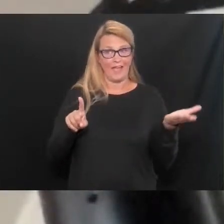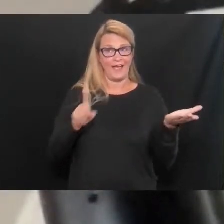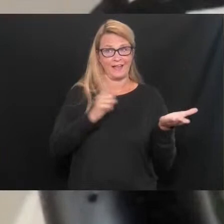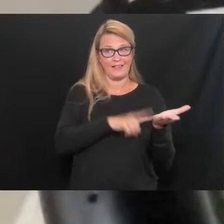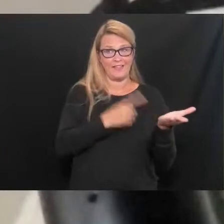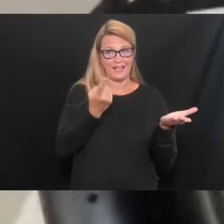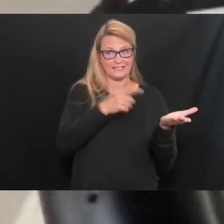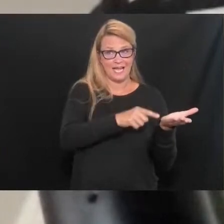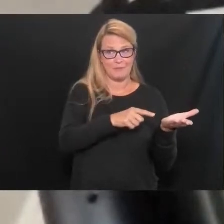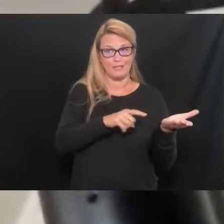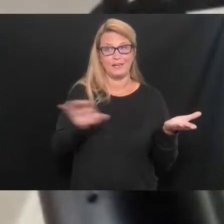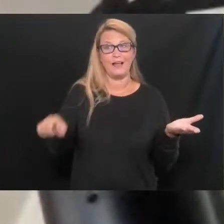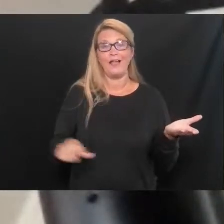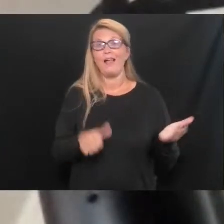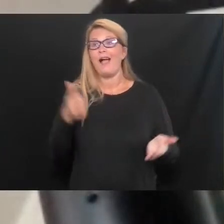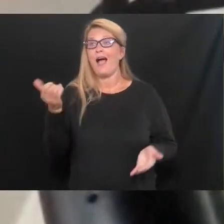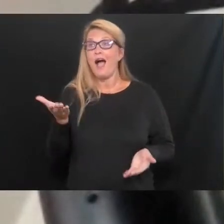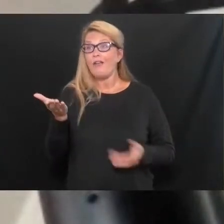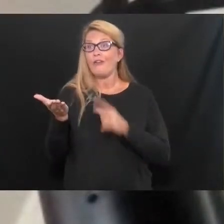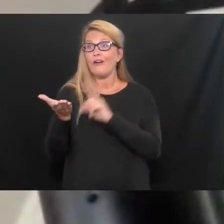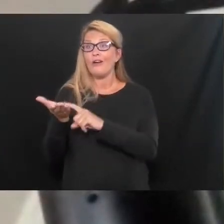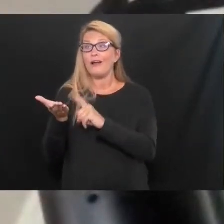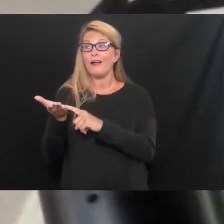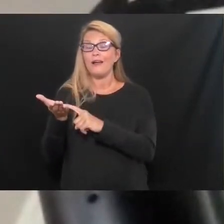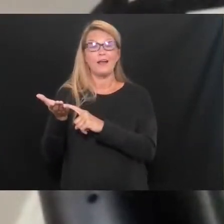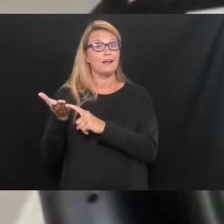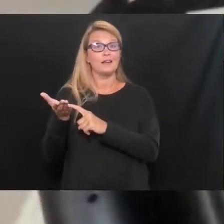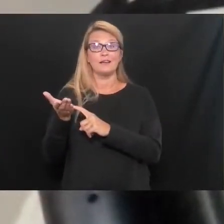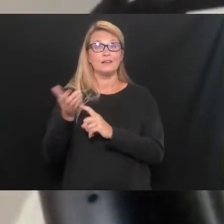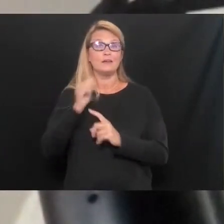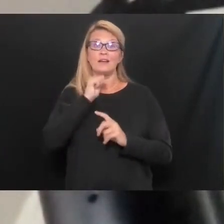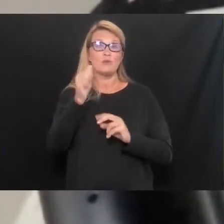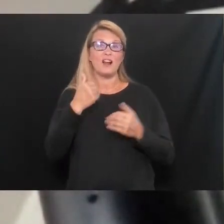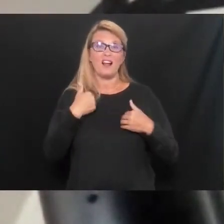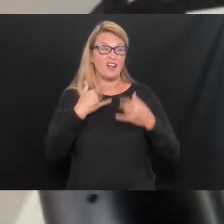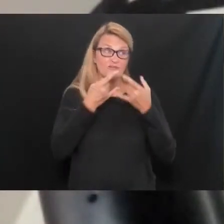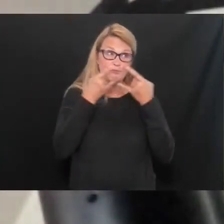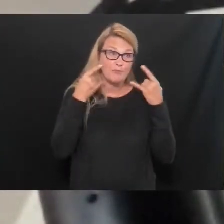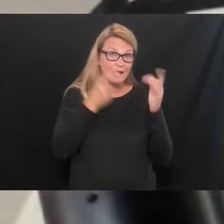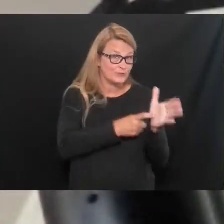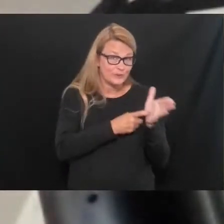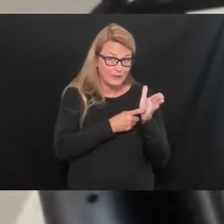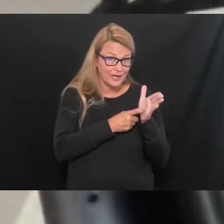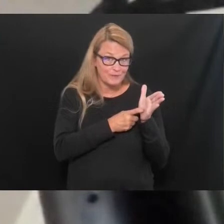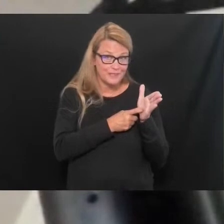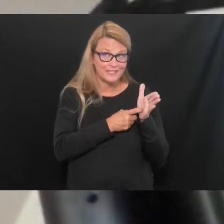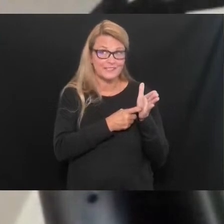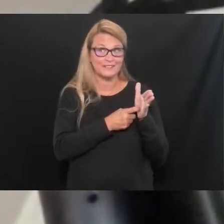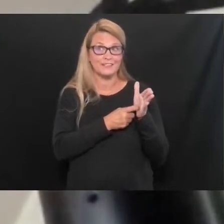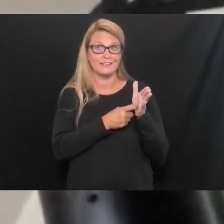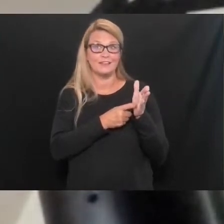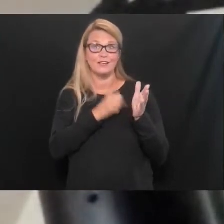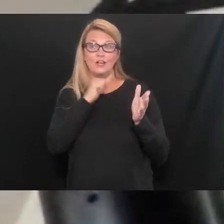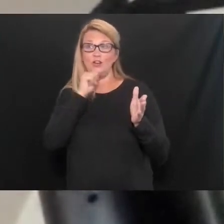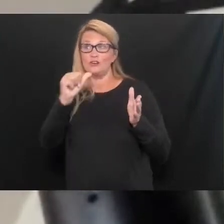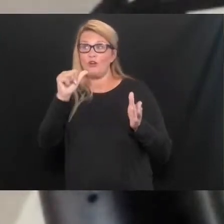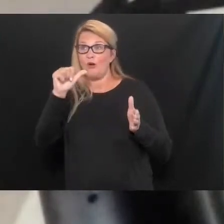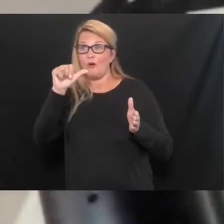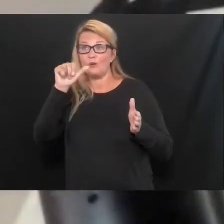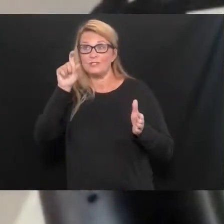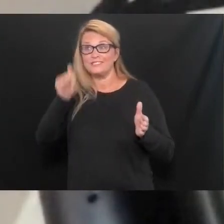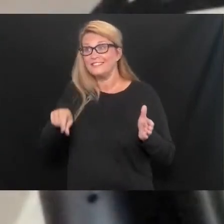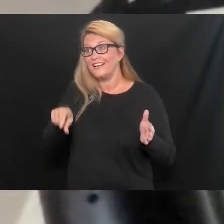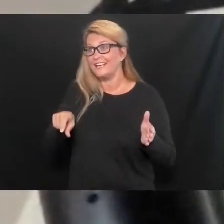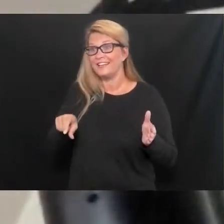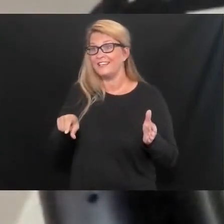concern. On the other hand, I'm hearing, well, we're not ready for mask mandates. We don't really need to do